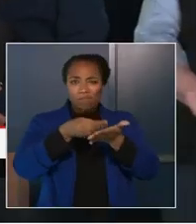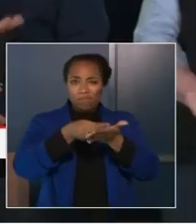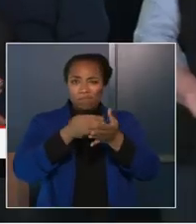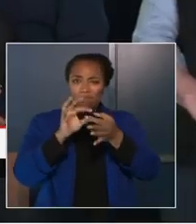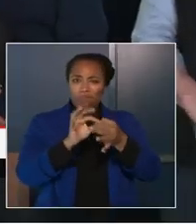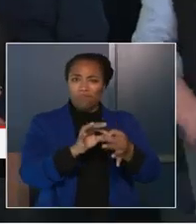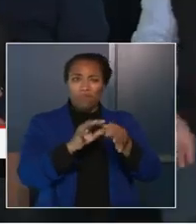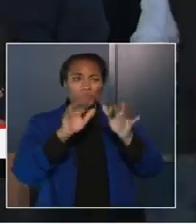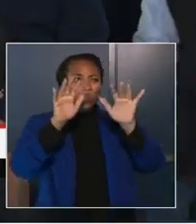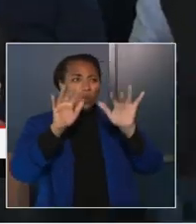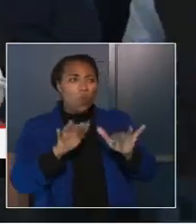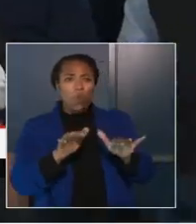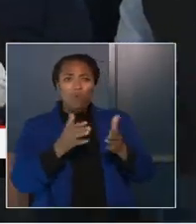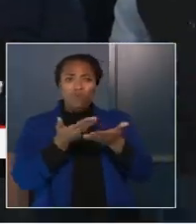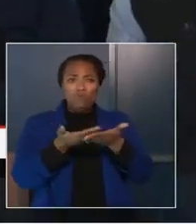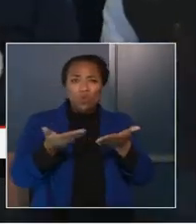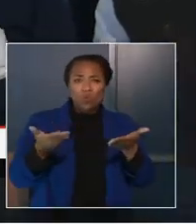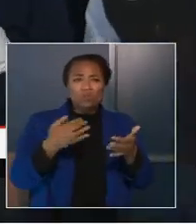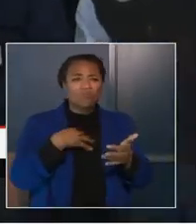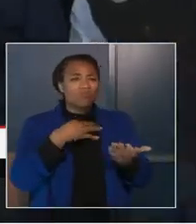Or HCMA? Okay.